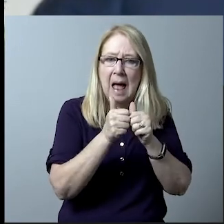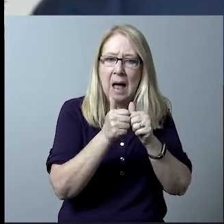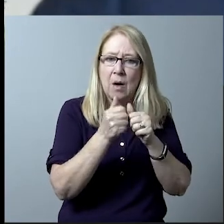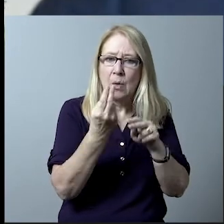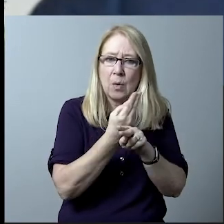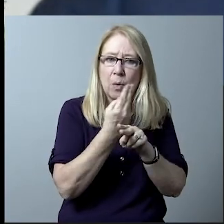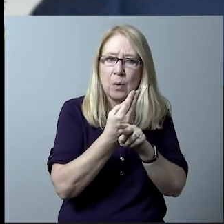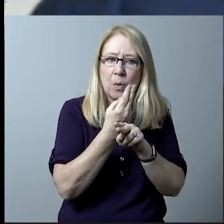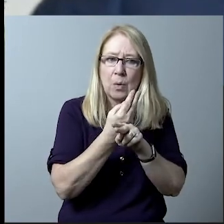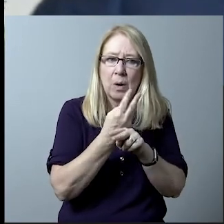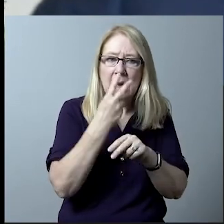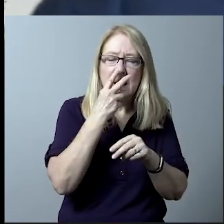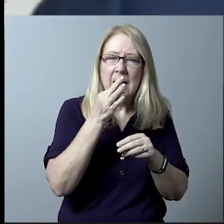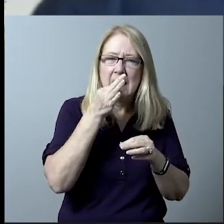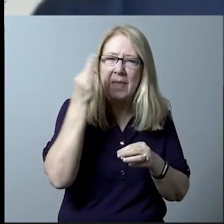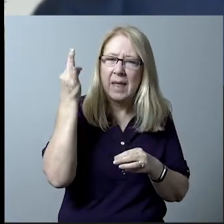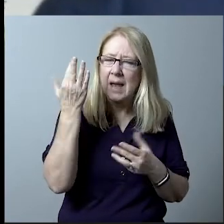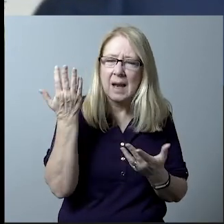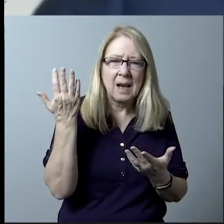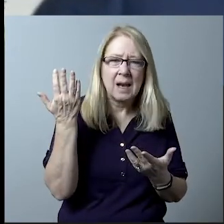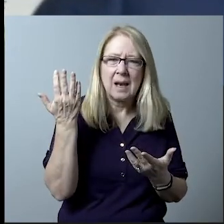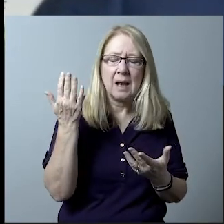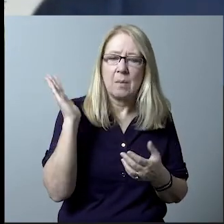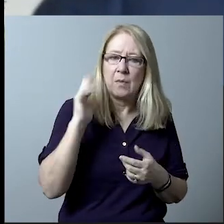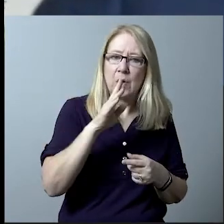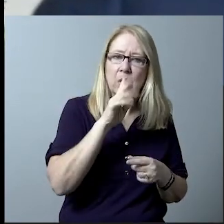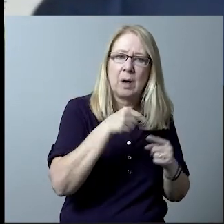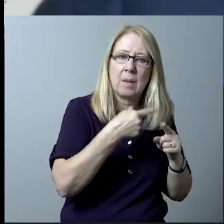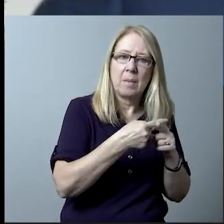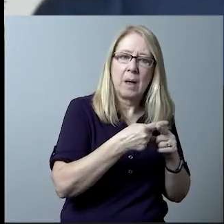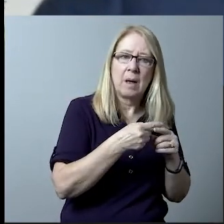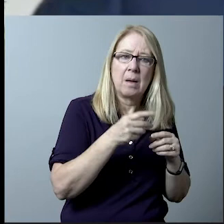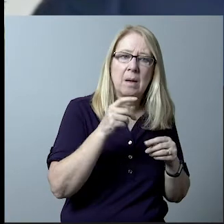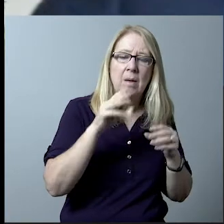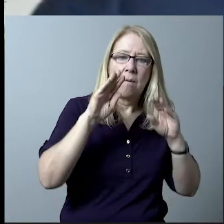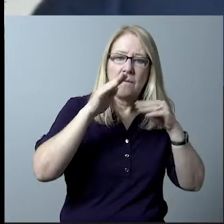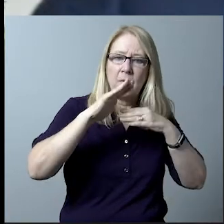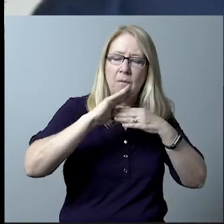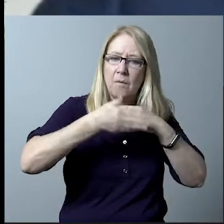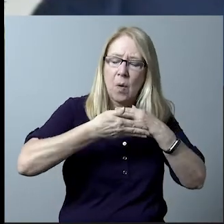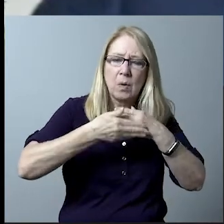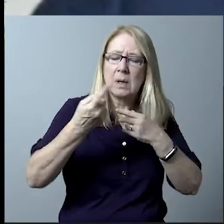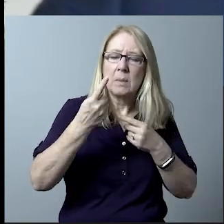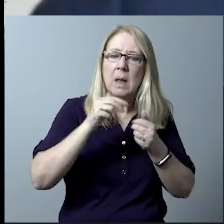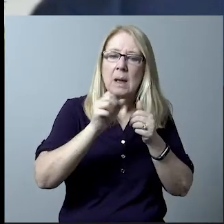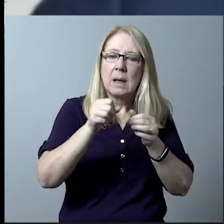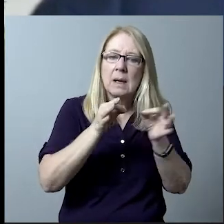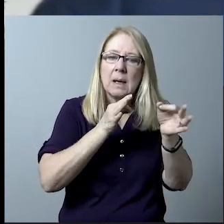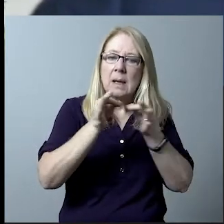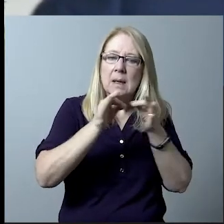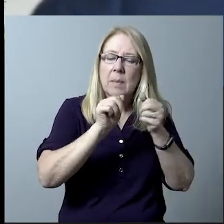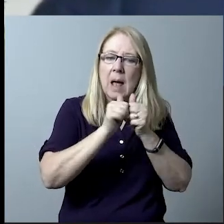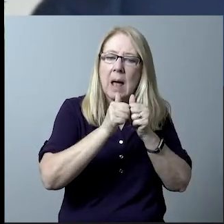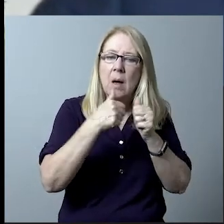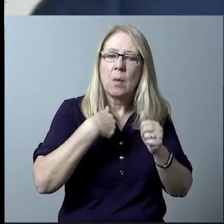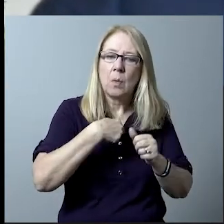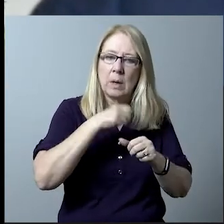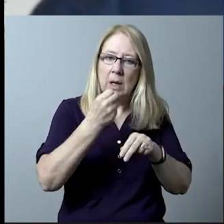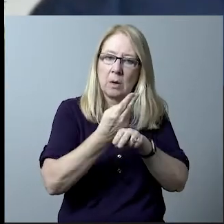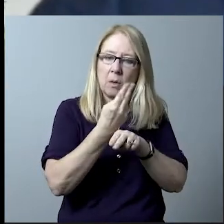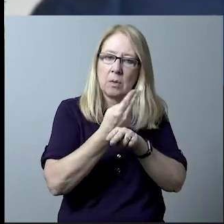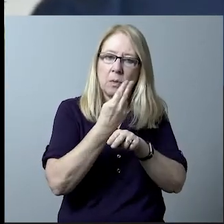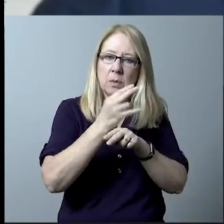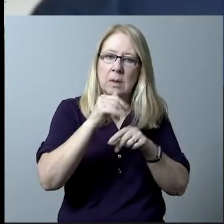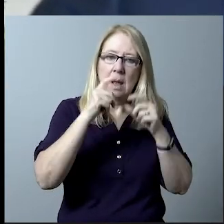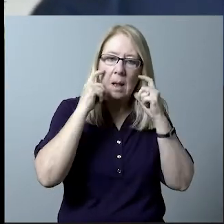up are how to appropriately wear them. They seem relatively thin. In past forums, you talked about folding them over. So can you give just a quick update on